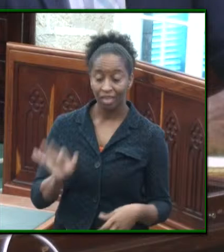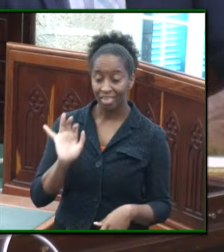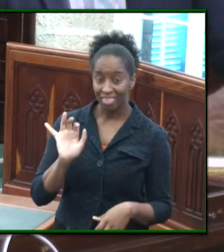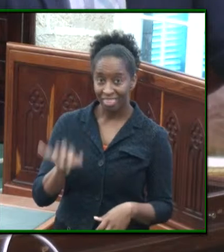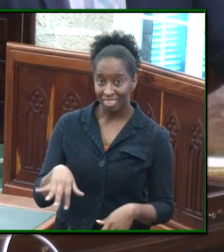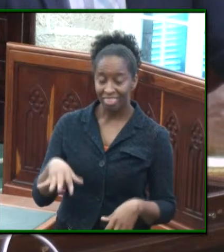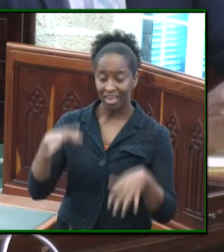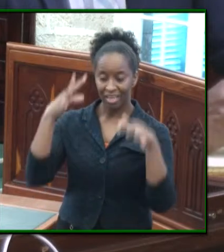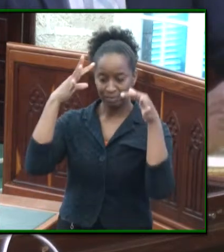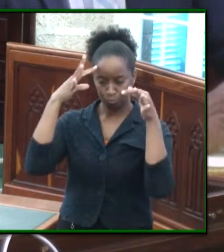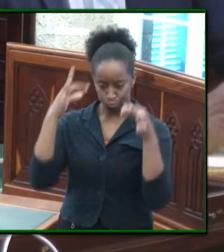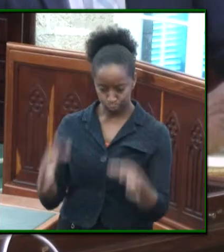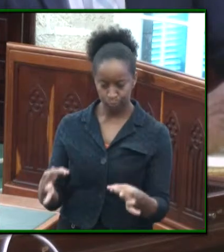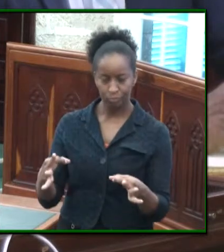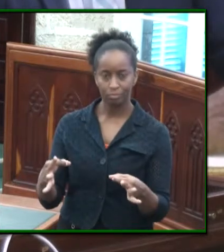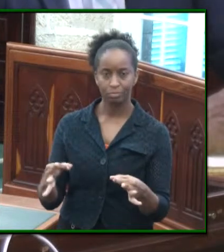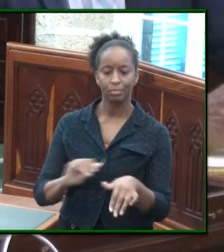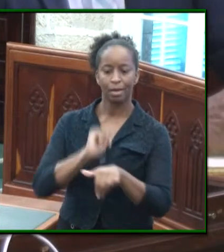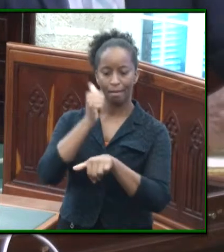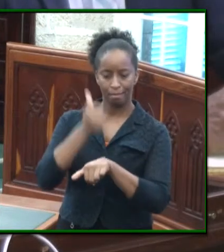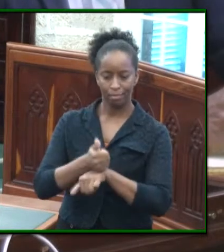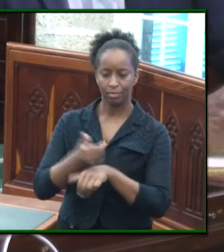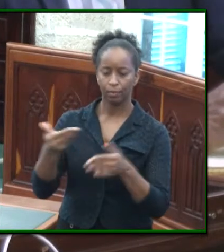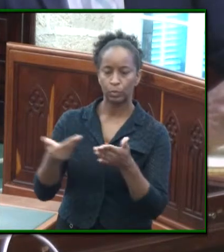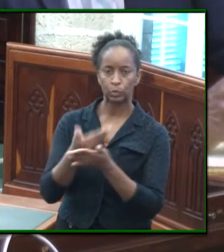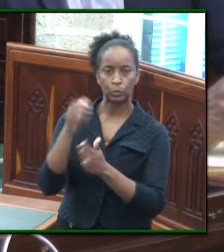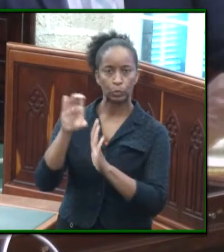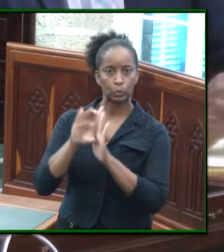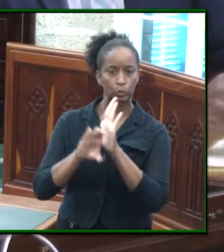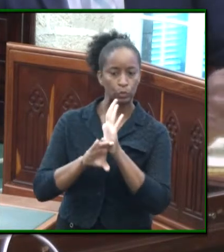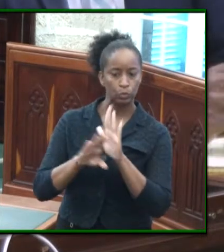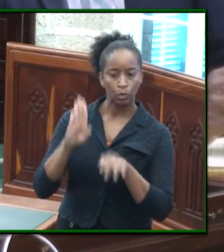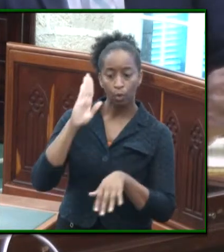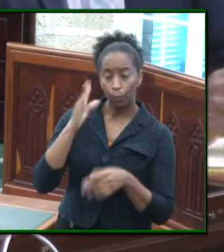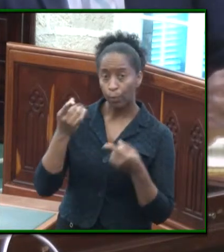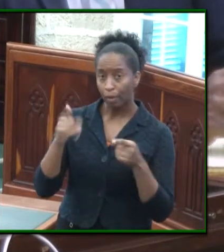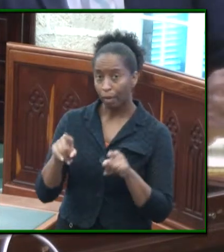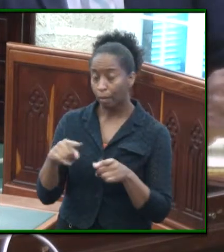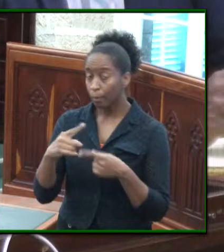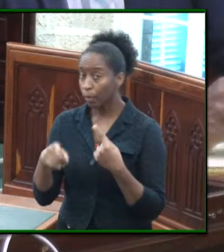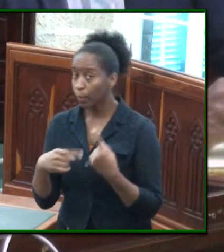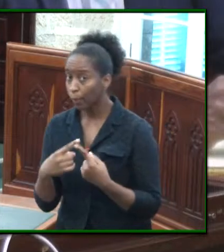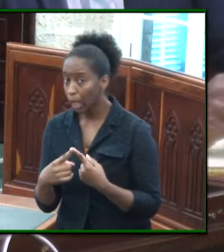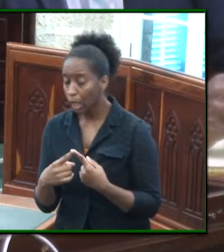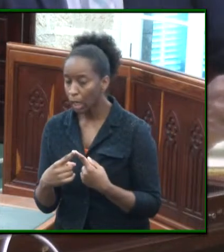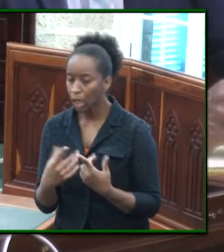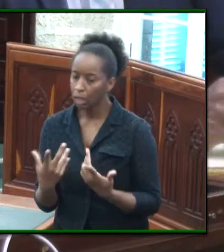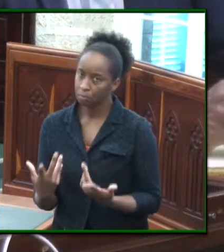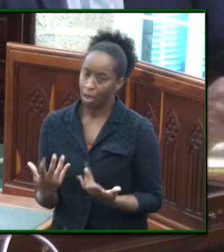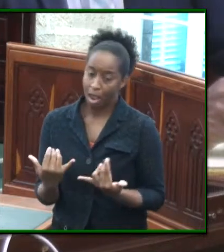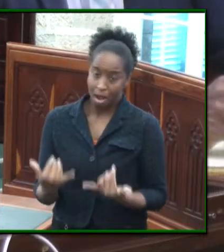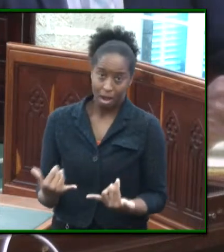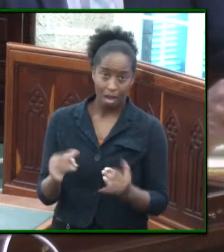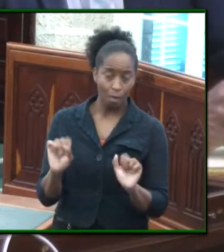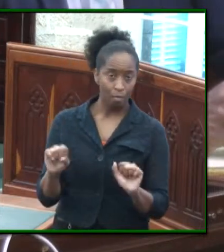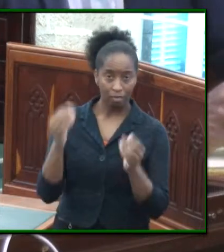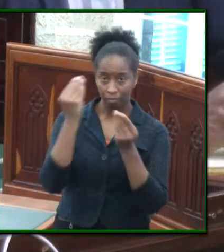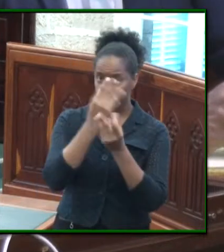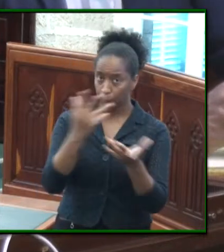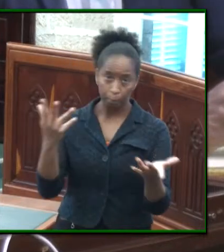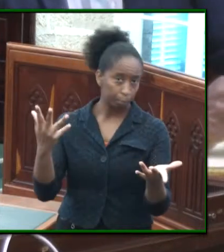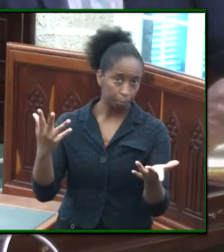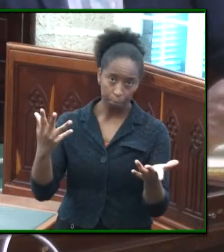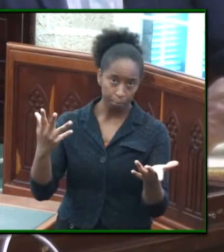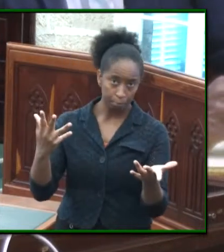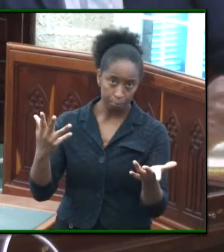We carried a report, we carried a health services amendment to deal with